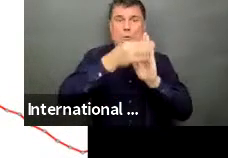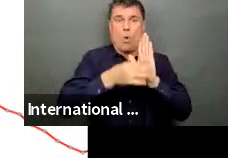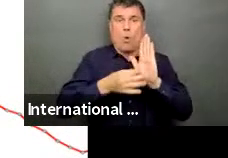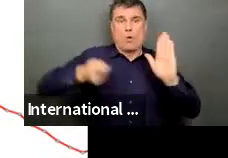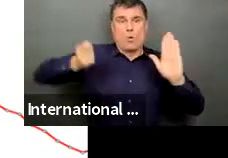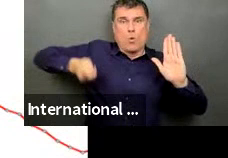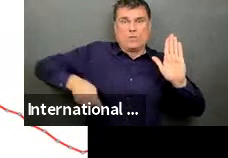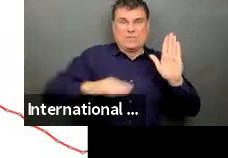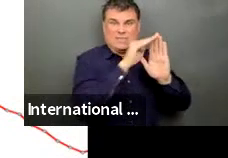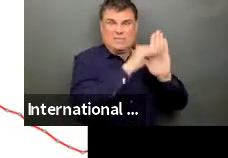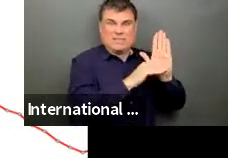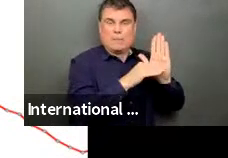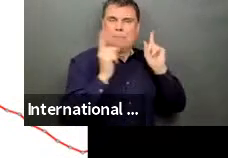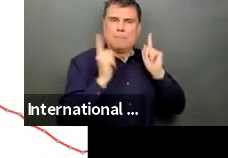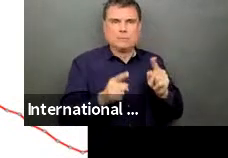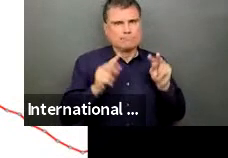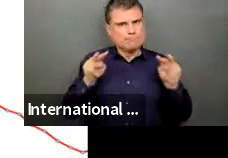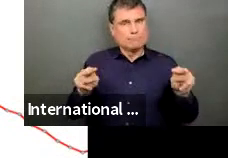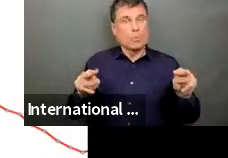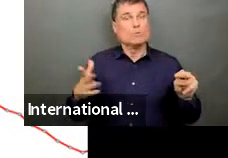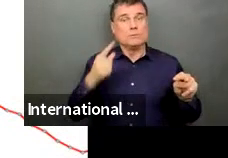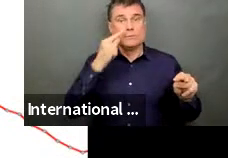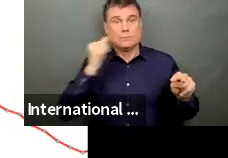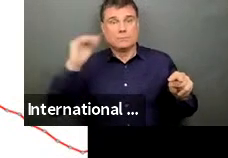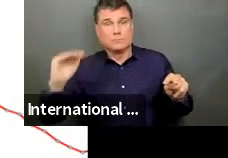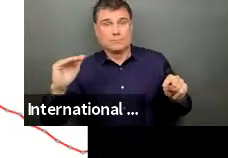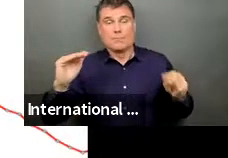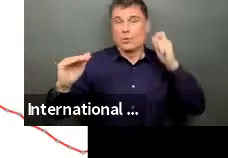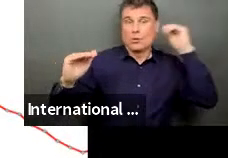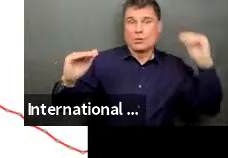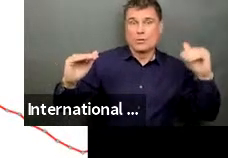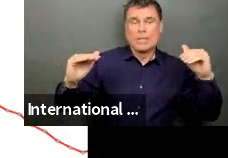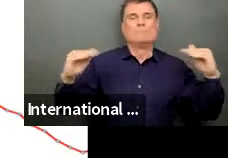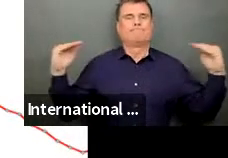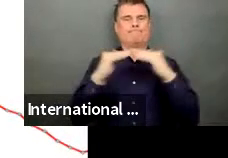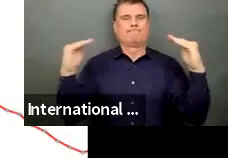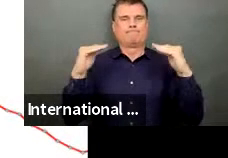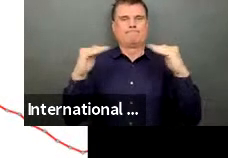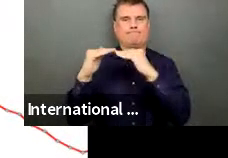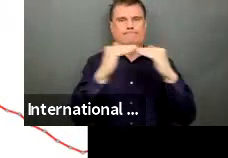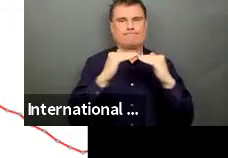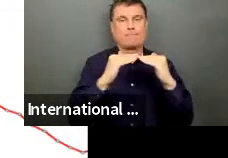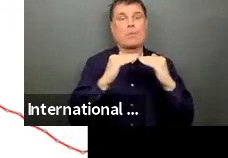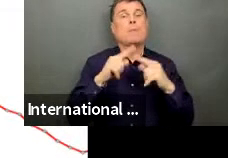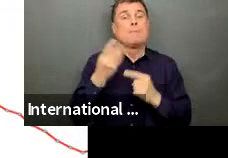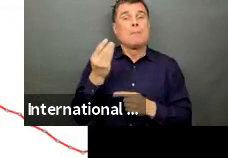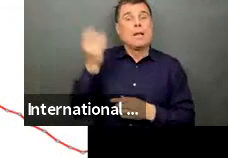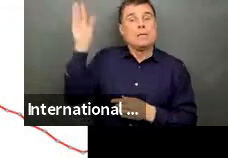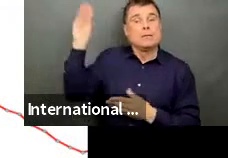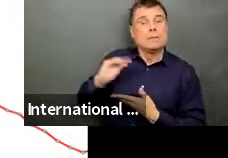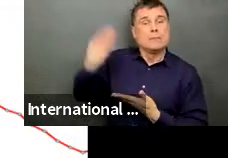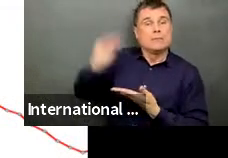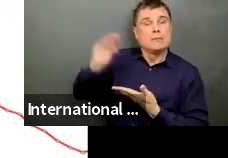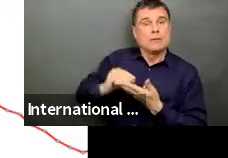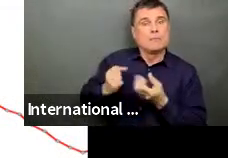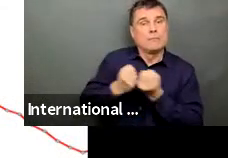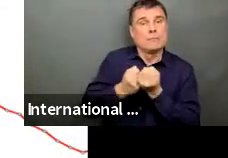the national pension scheme. Second, banning sex selective